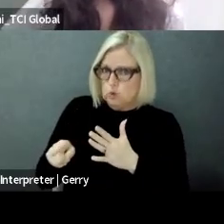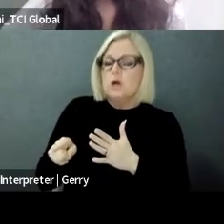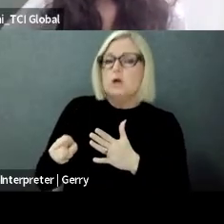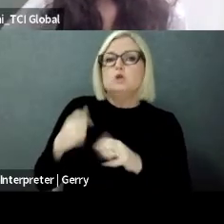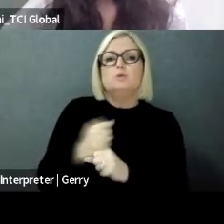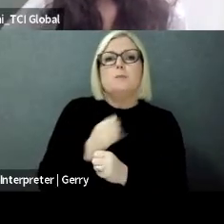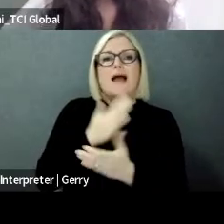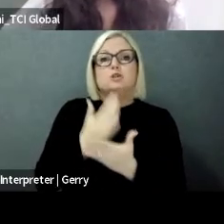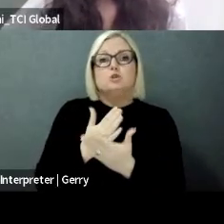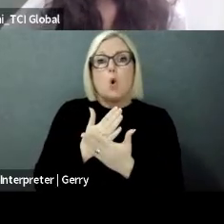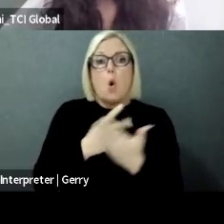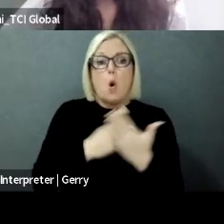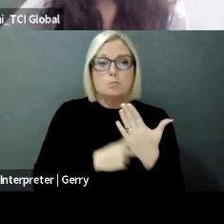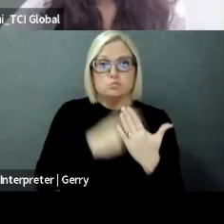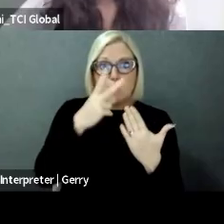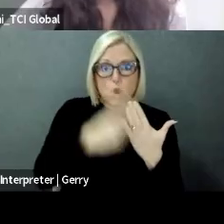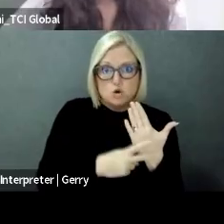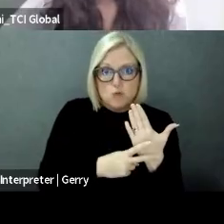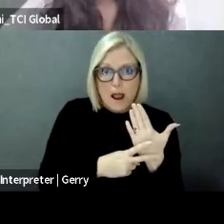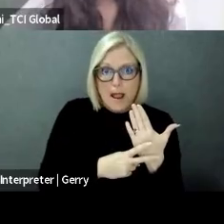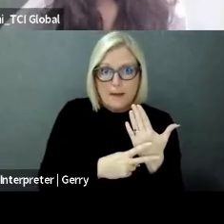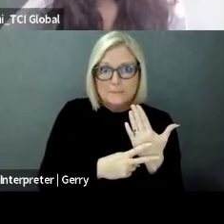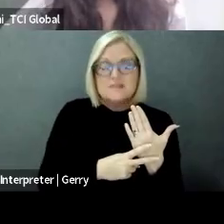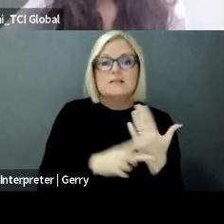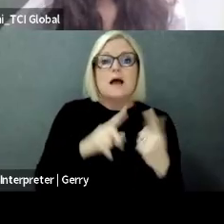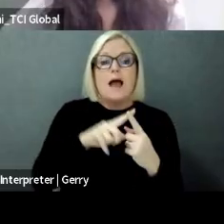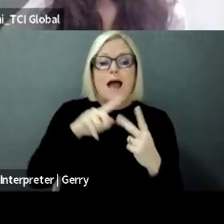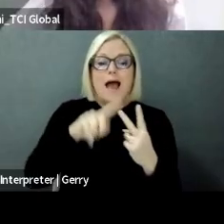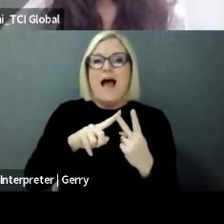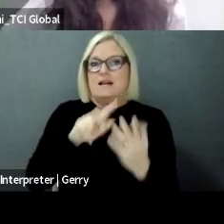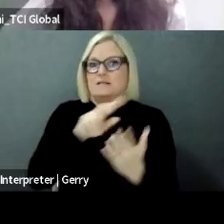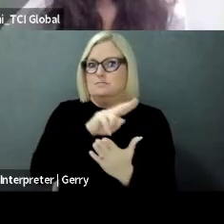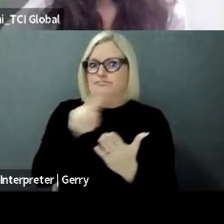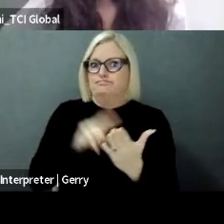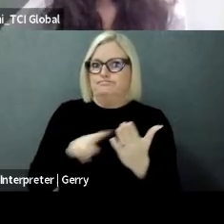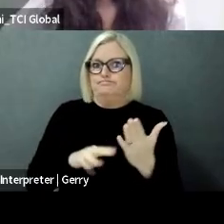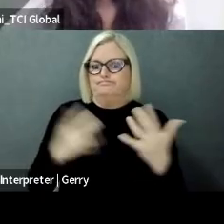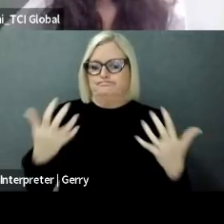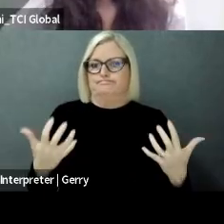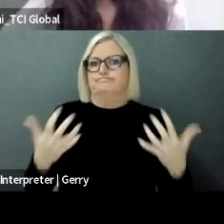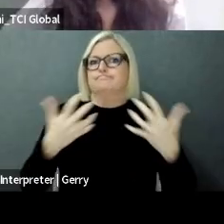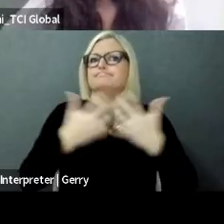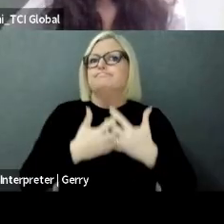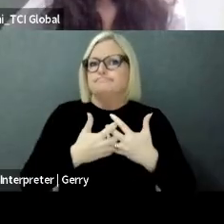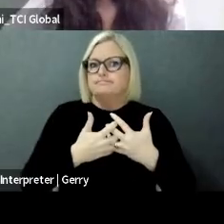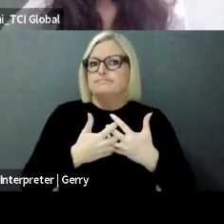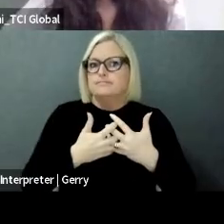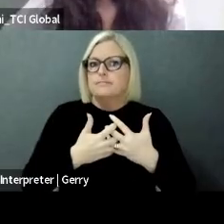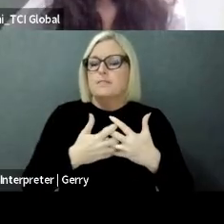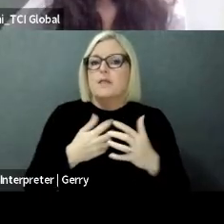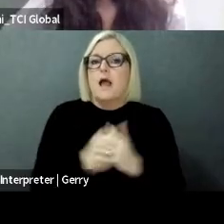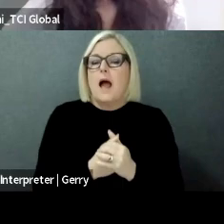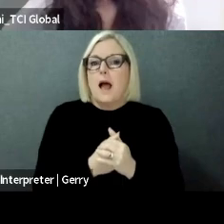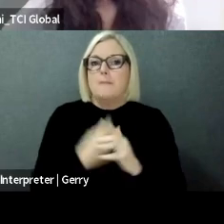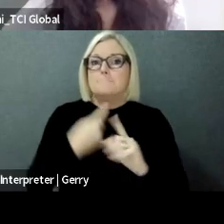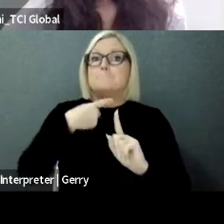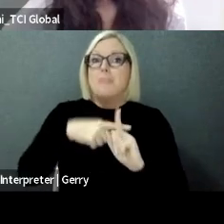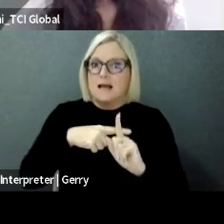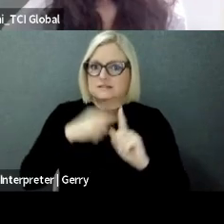programming with CRPD, Convention on the Rights of Persons with Disabilities, compliant